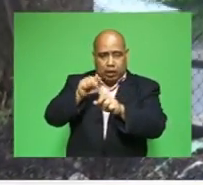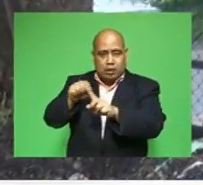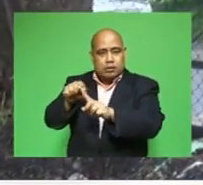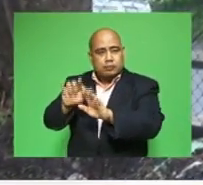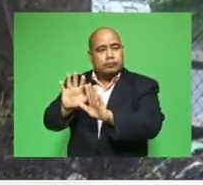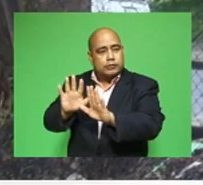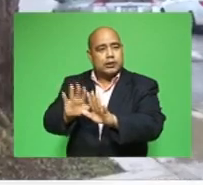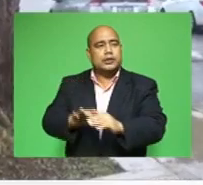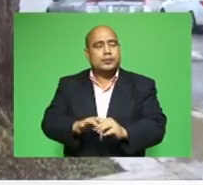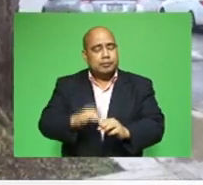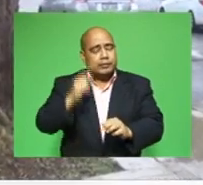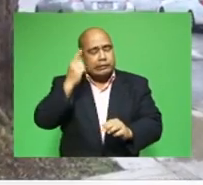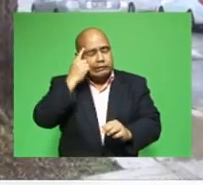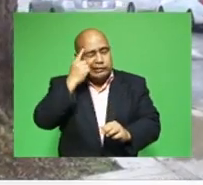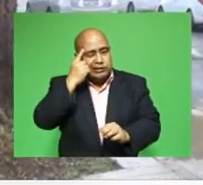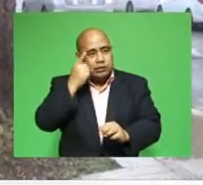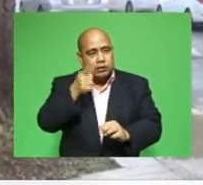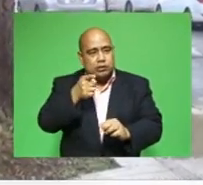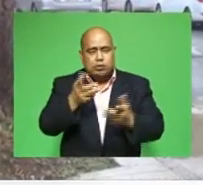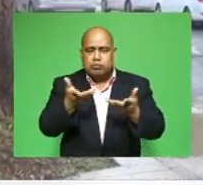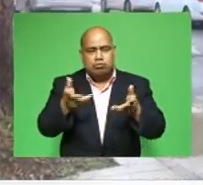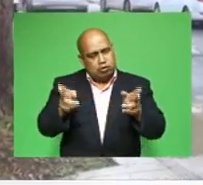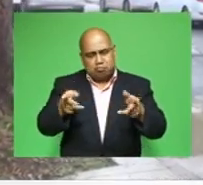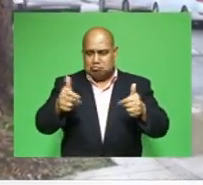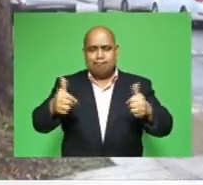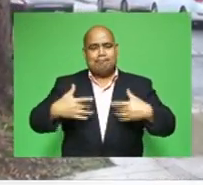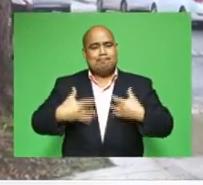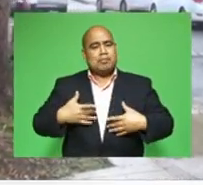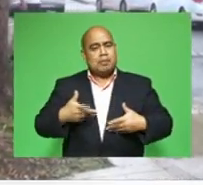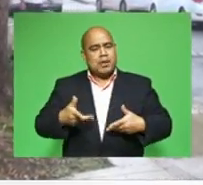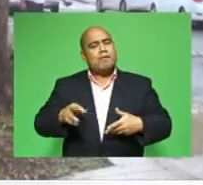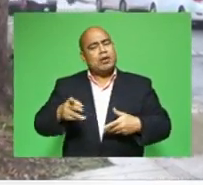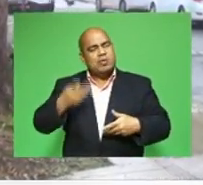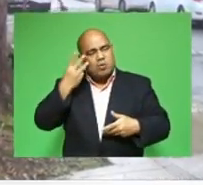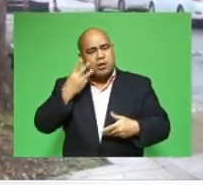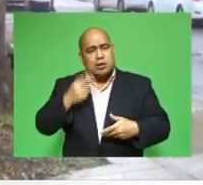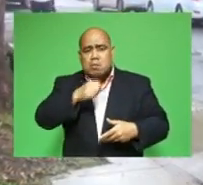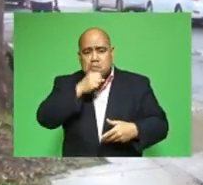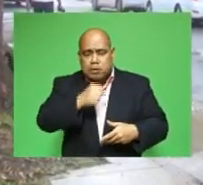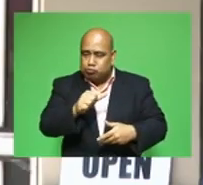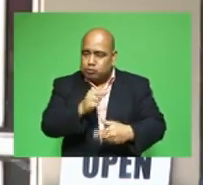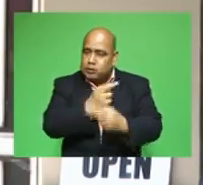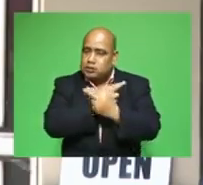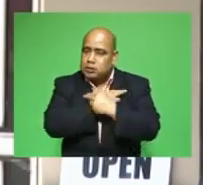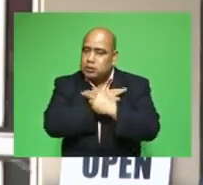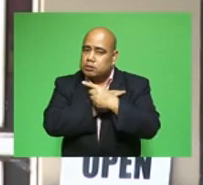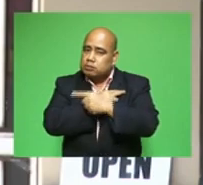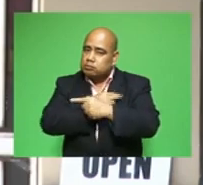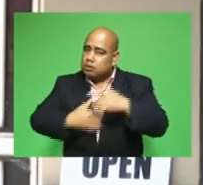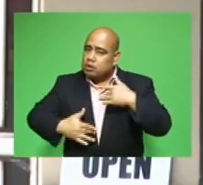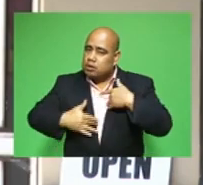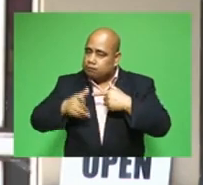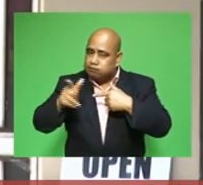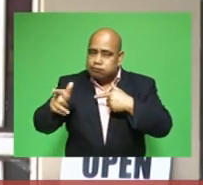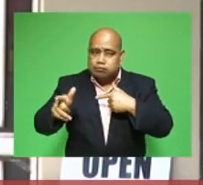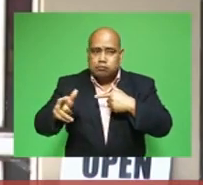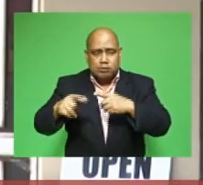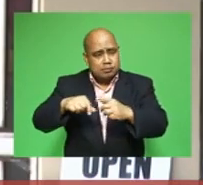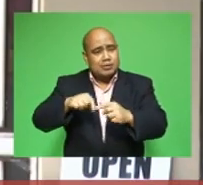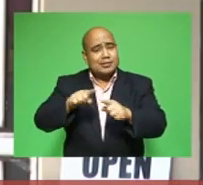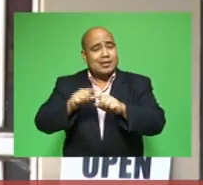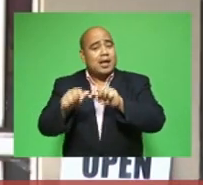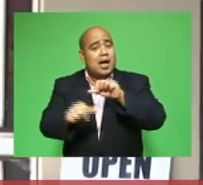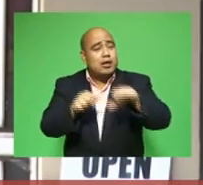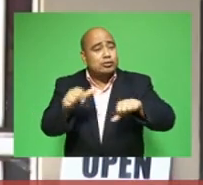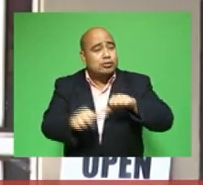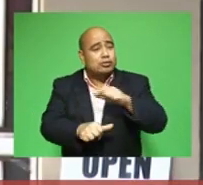life process. Yes, men should respect this life process. The association has deployed 9 of its